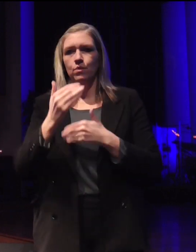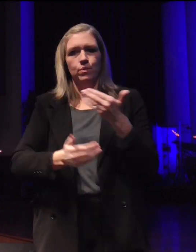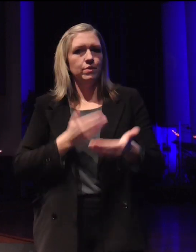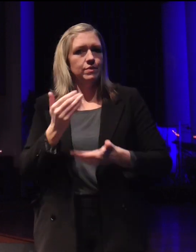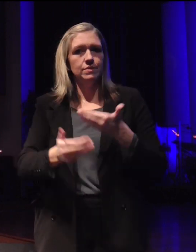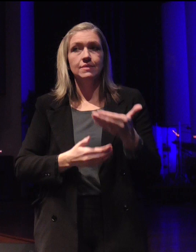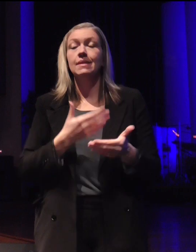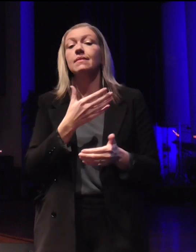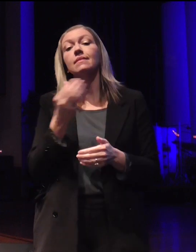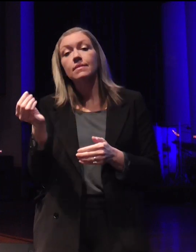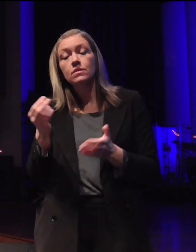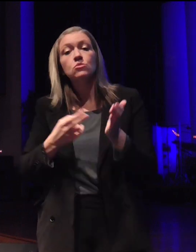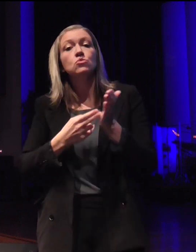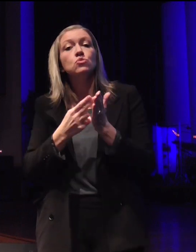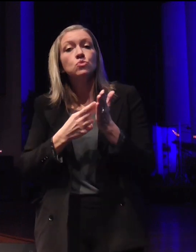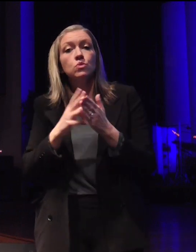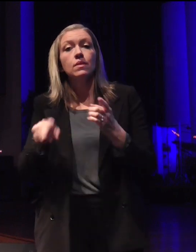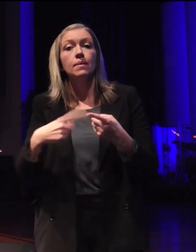our evolution.